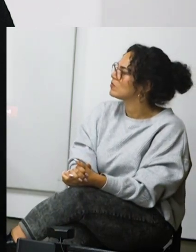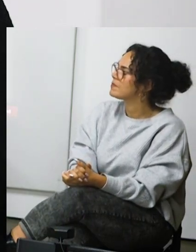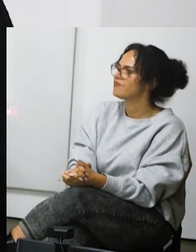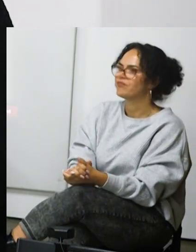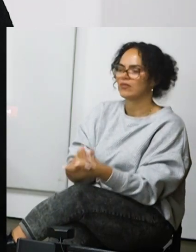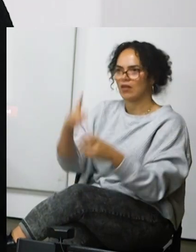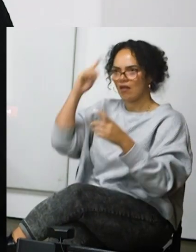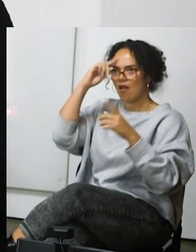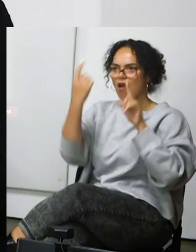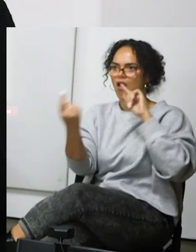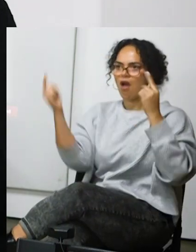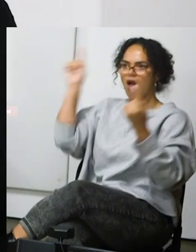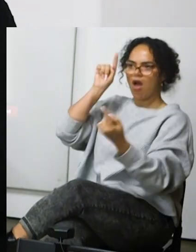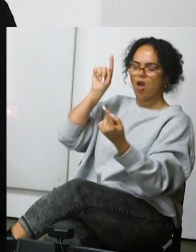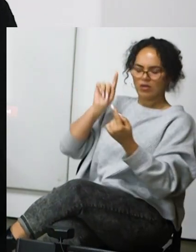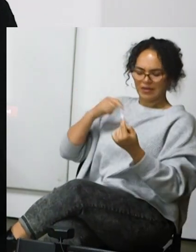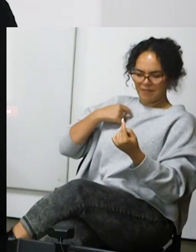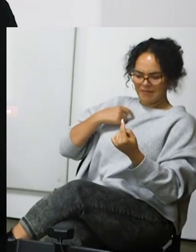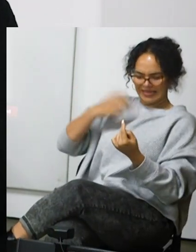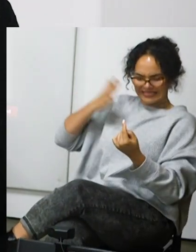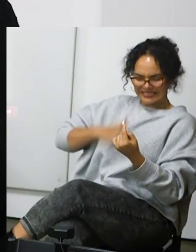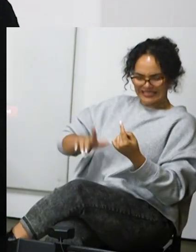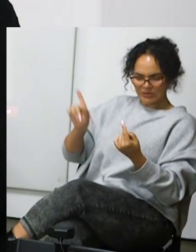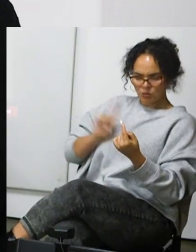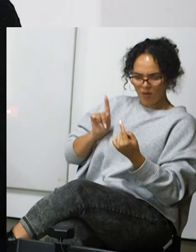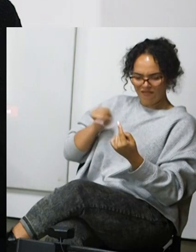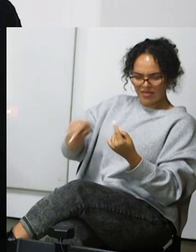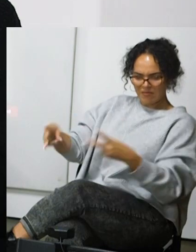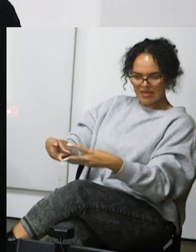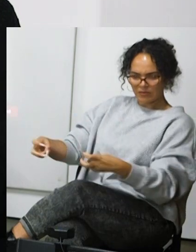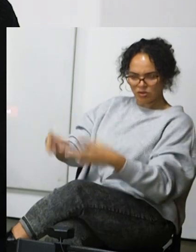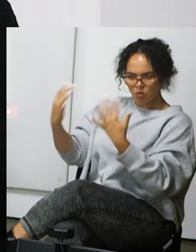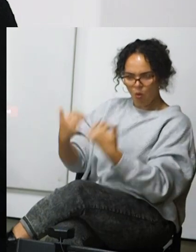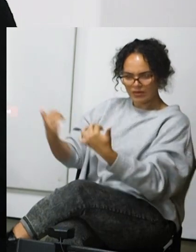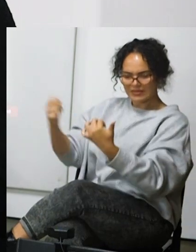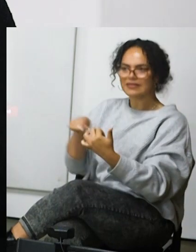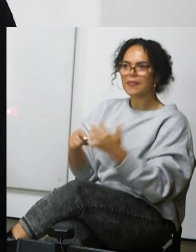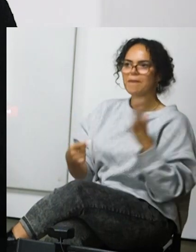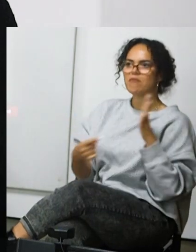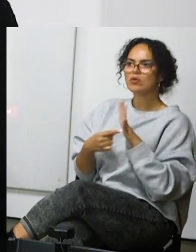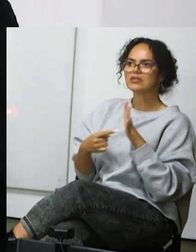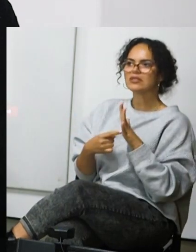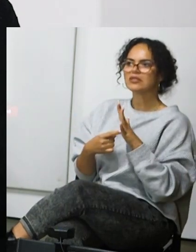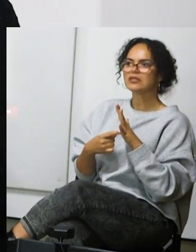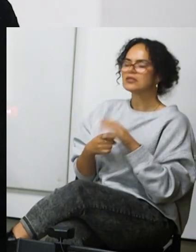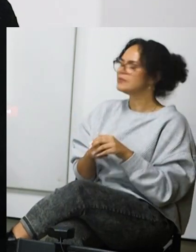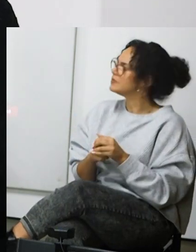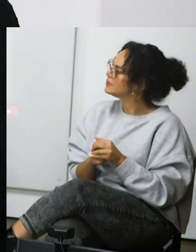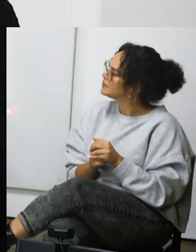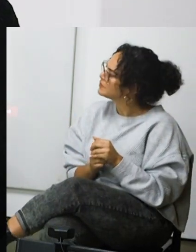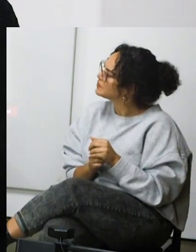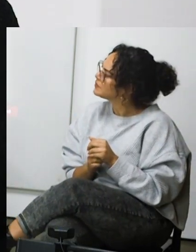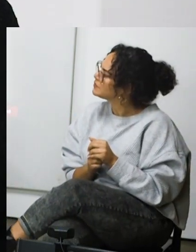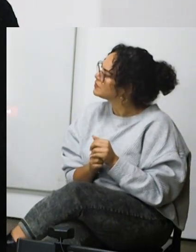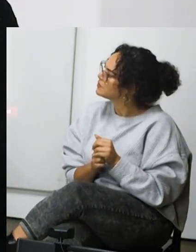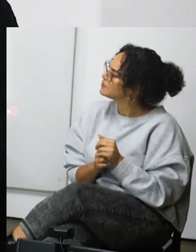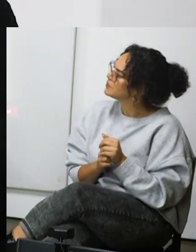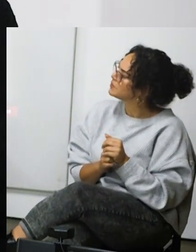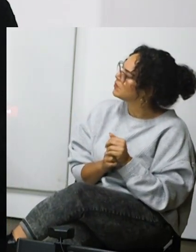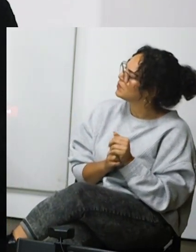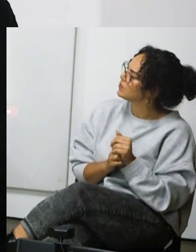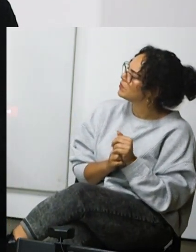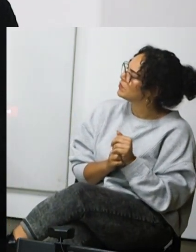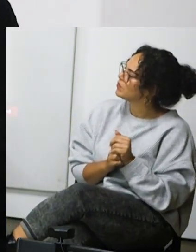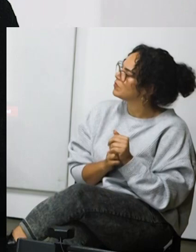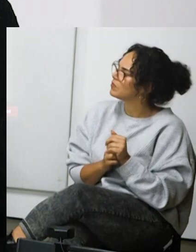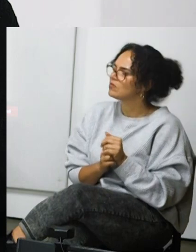just add at the end kind of thing. So I think it's really nice to think the potential of captions and